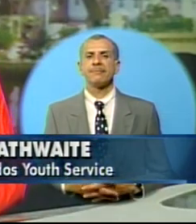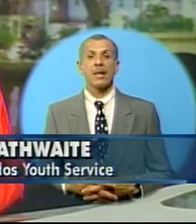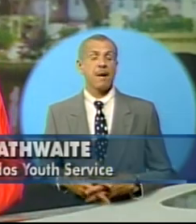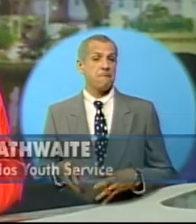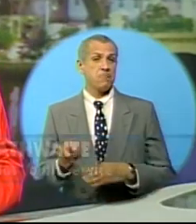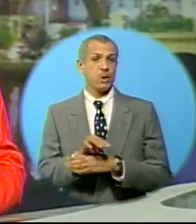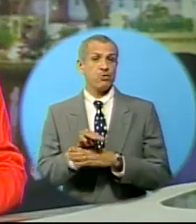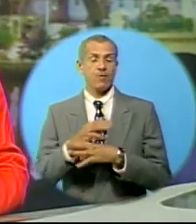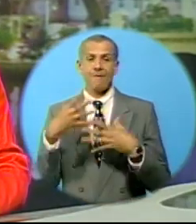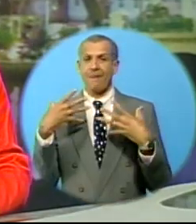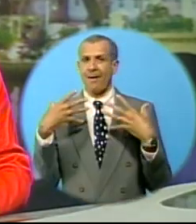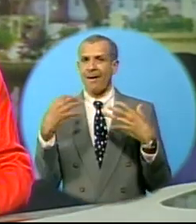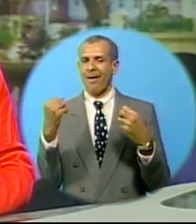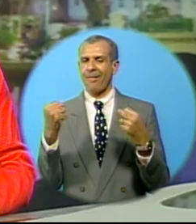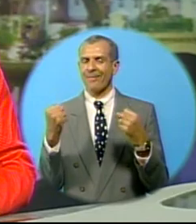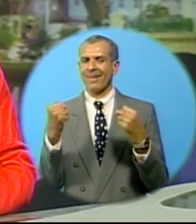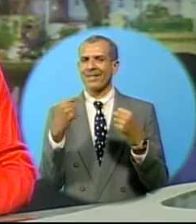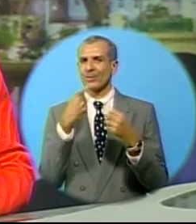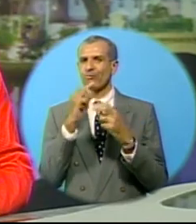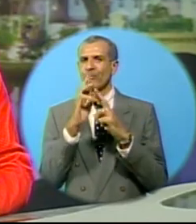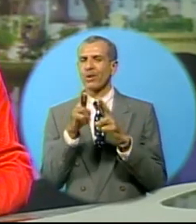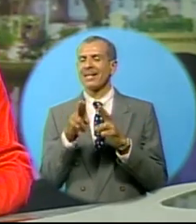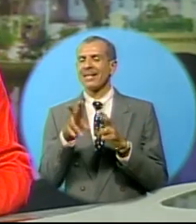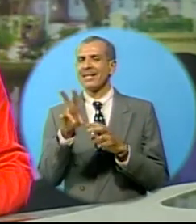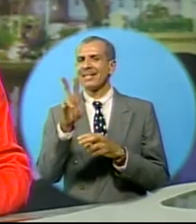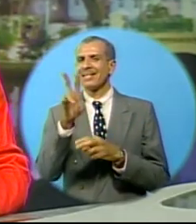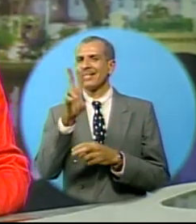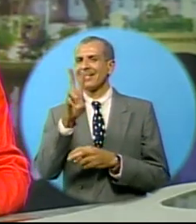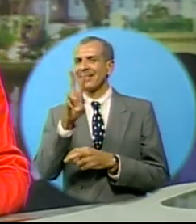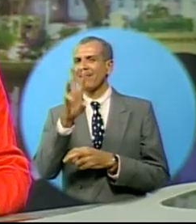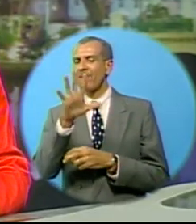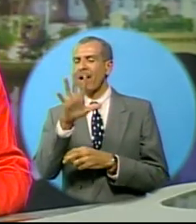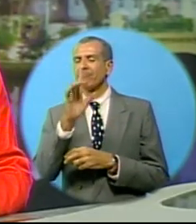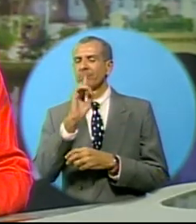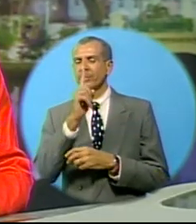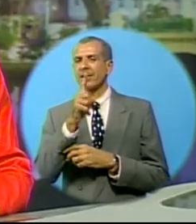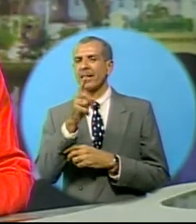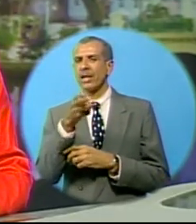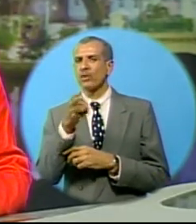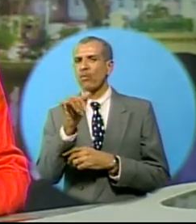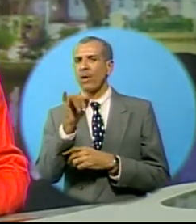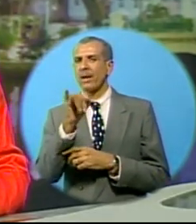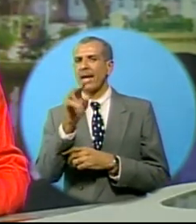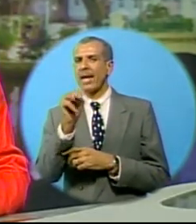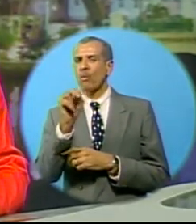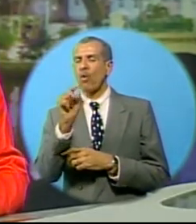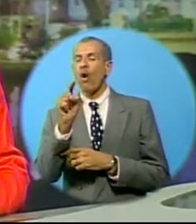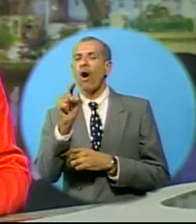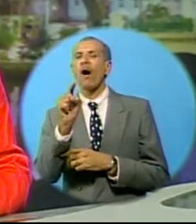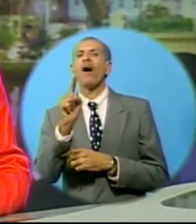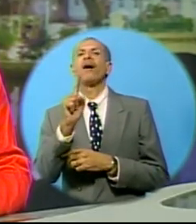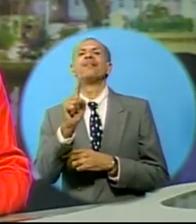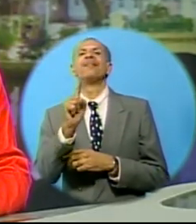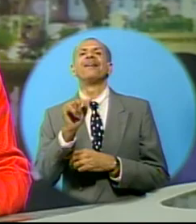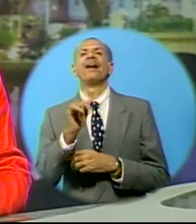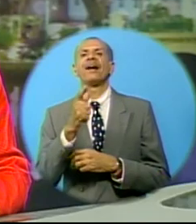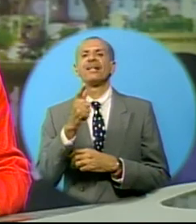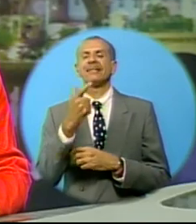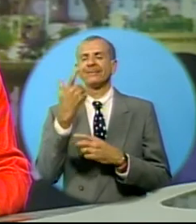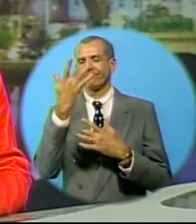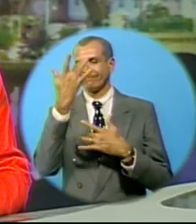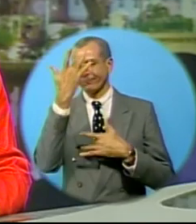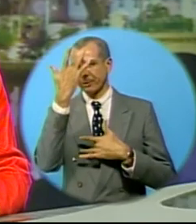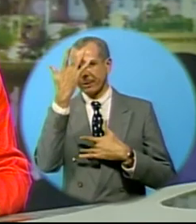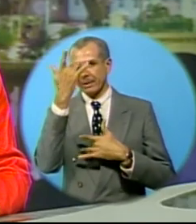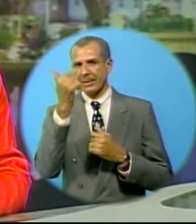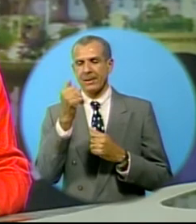The Ministry of Health has reported 65 confirmed cases of H1N1 influenza in Barbados, but it says there have